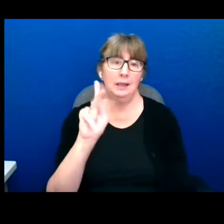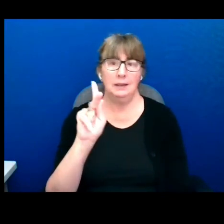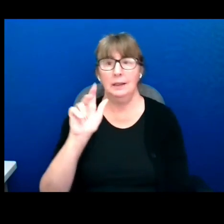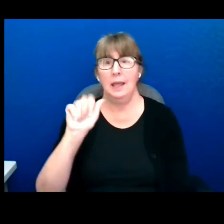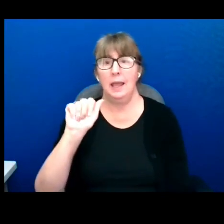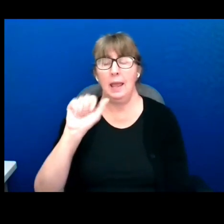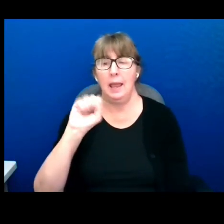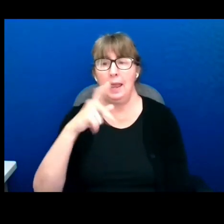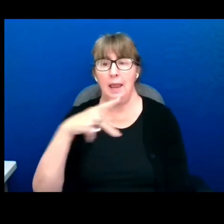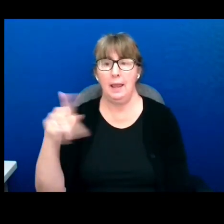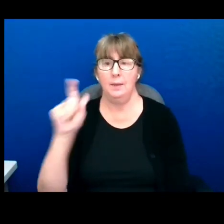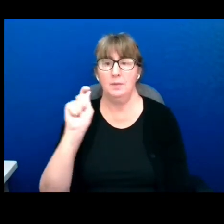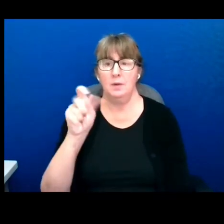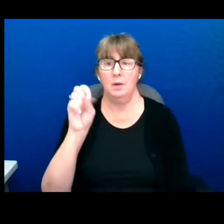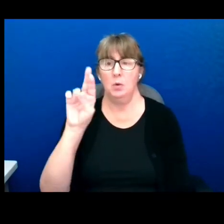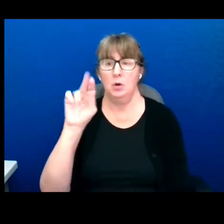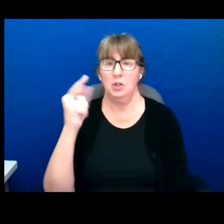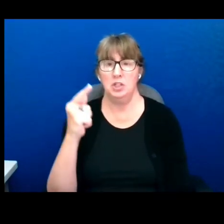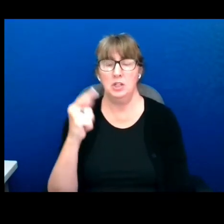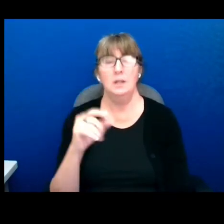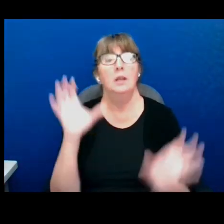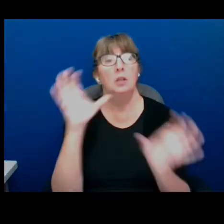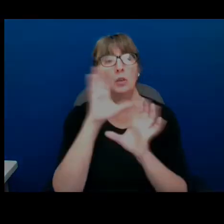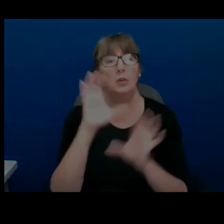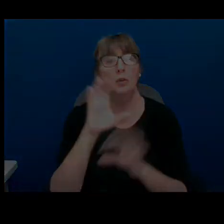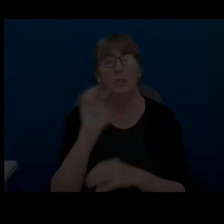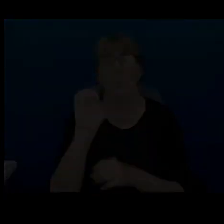and keyword search work exploration. Thanks, everyone, and we hope you have a great afternoon.